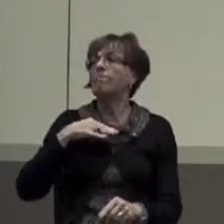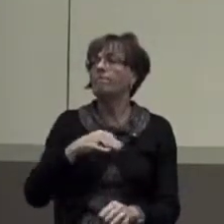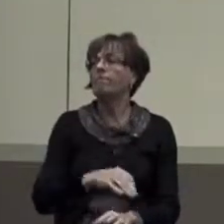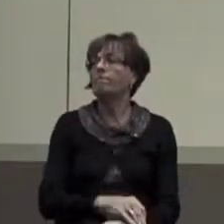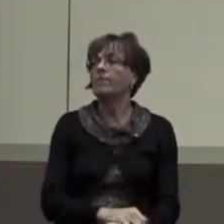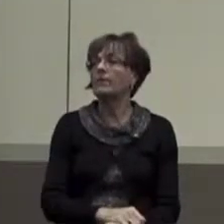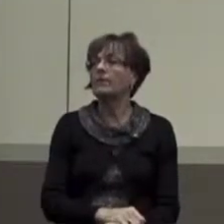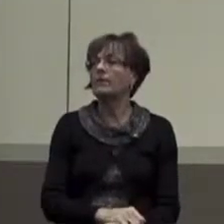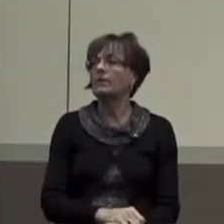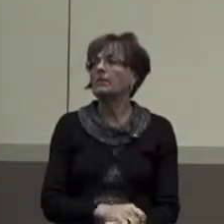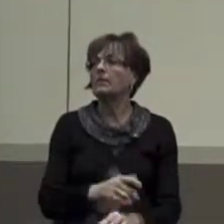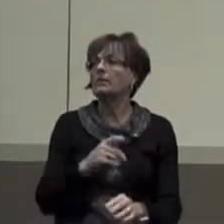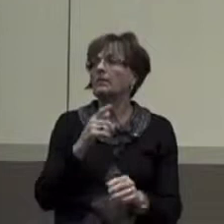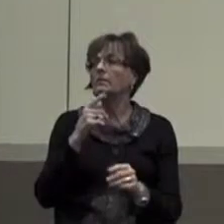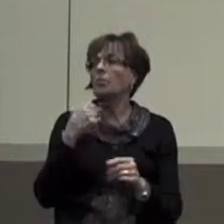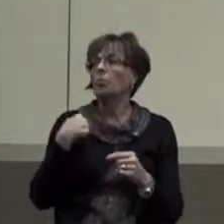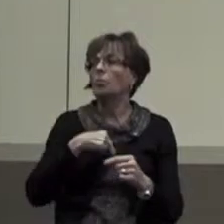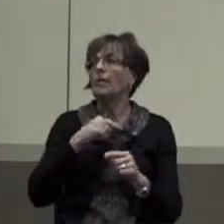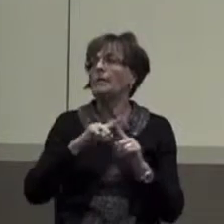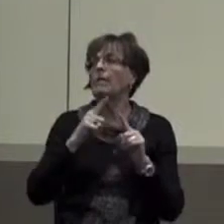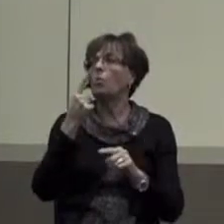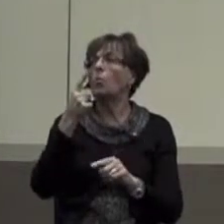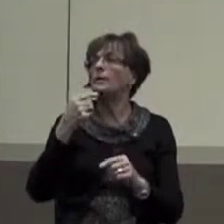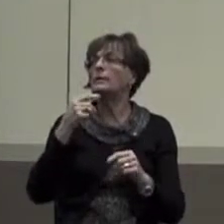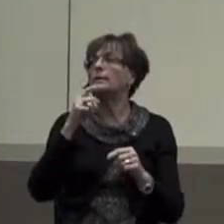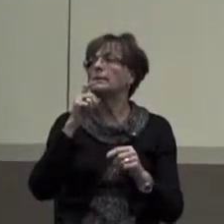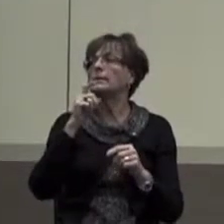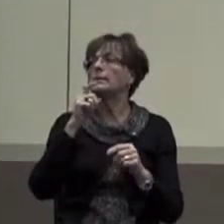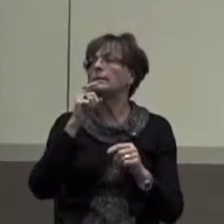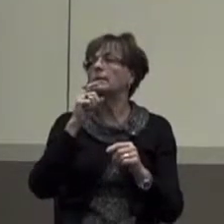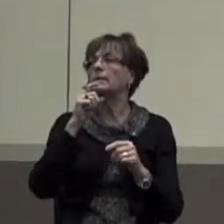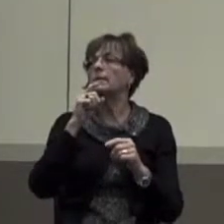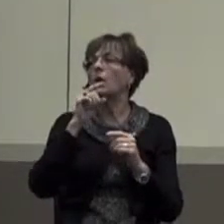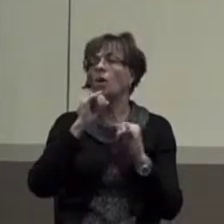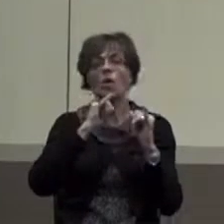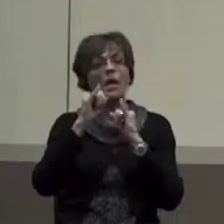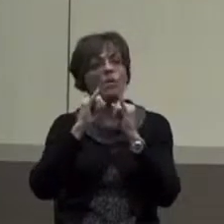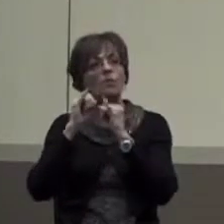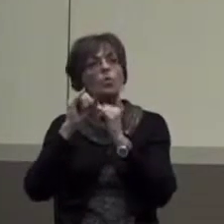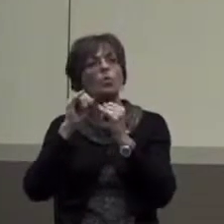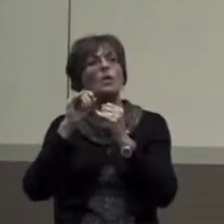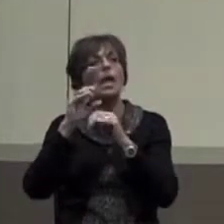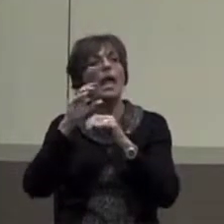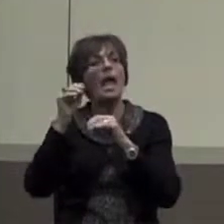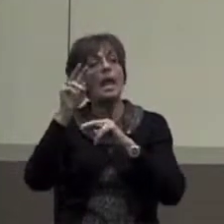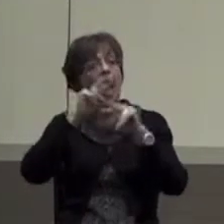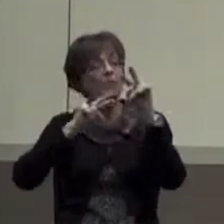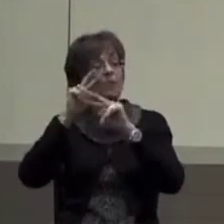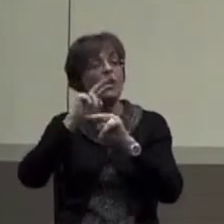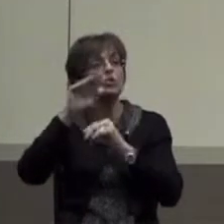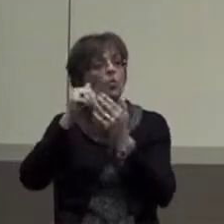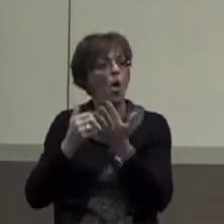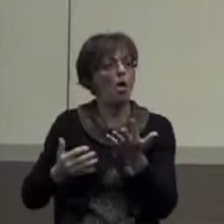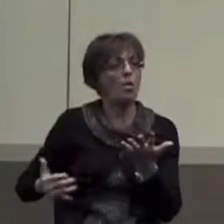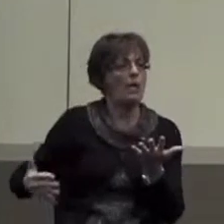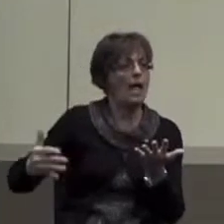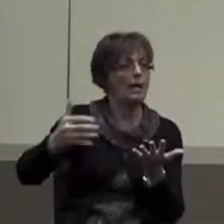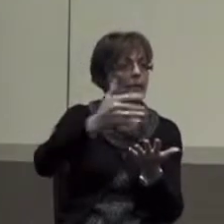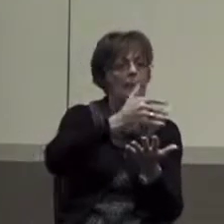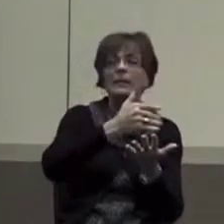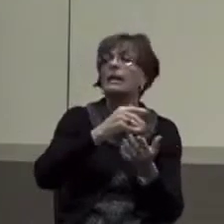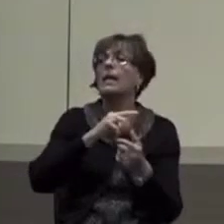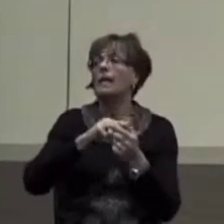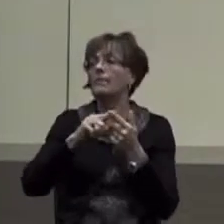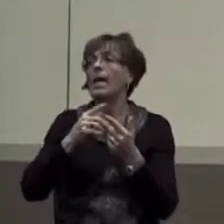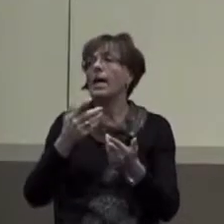different ones of us have either interviewing the teachers and observations and kind of collect all the data. And then we have an IEP